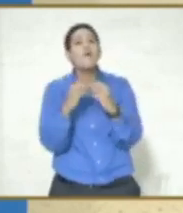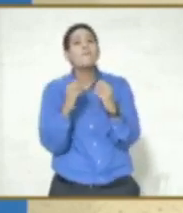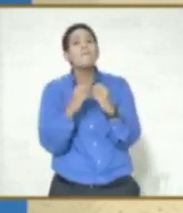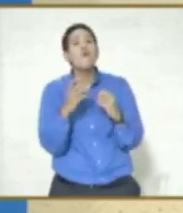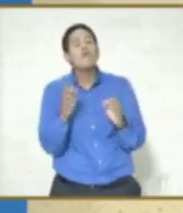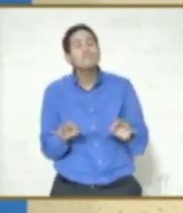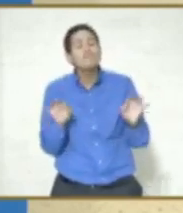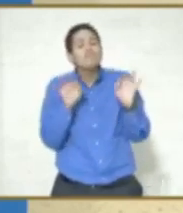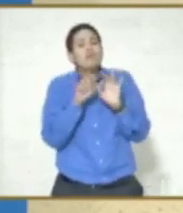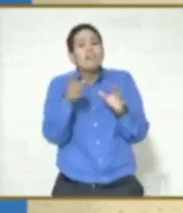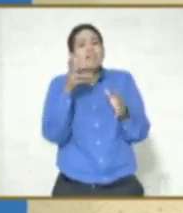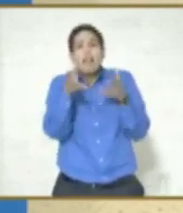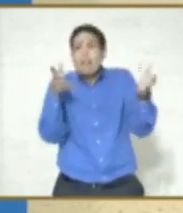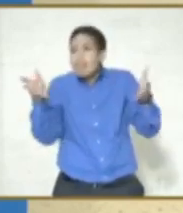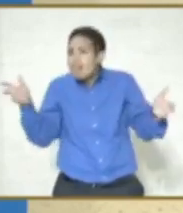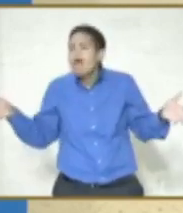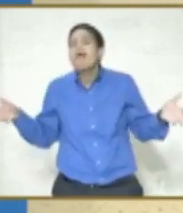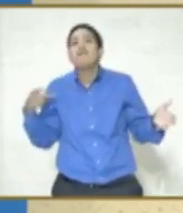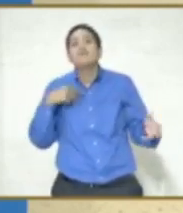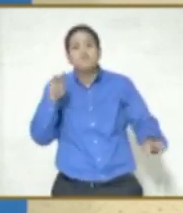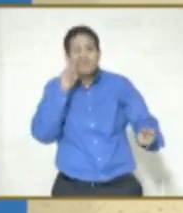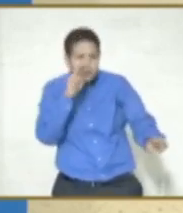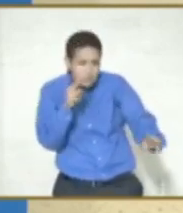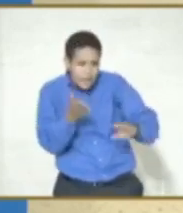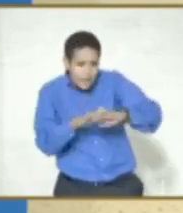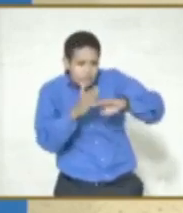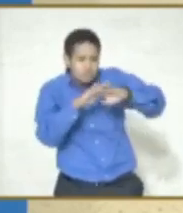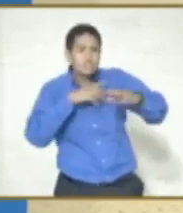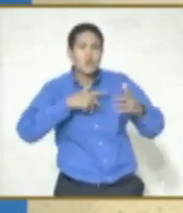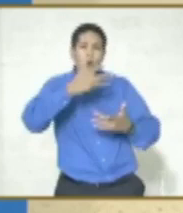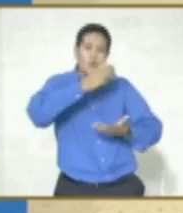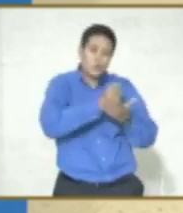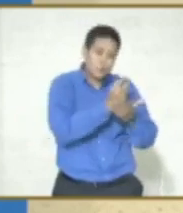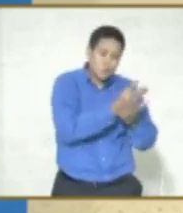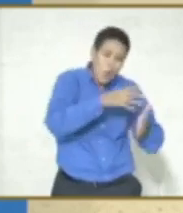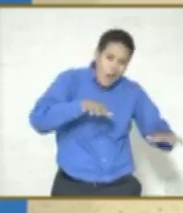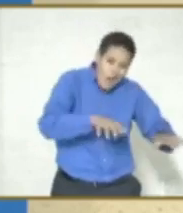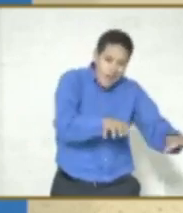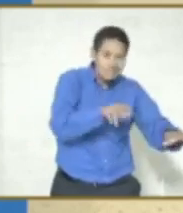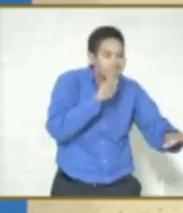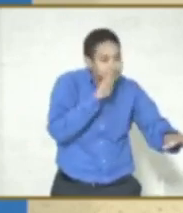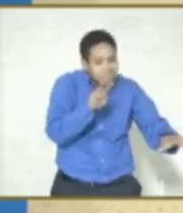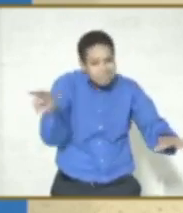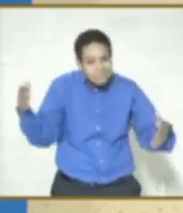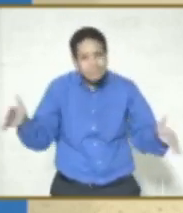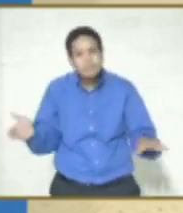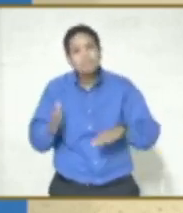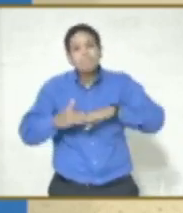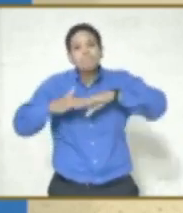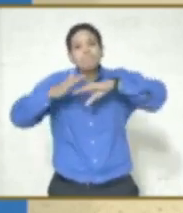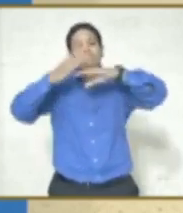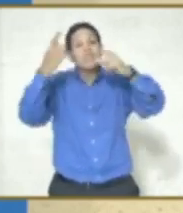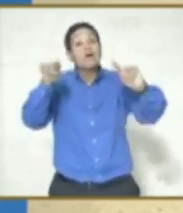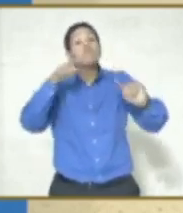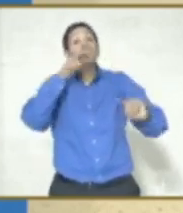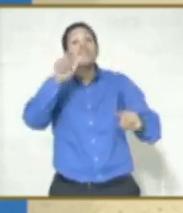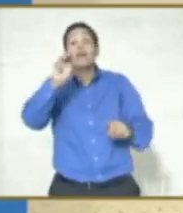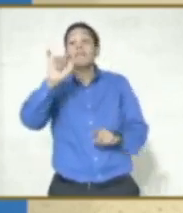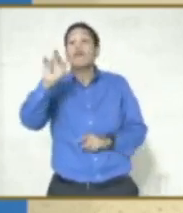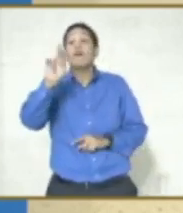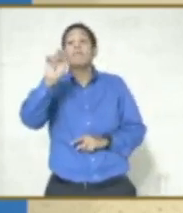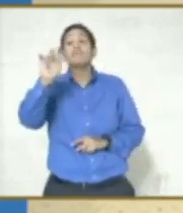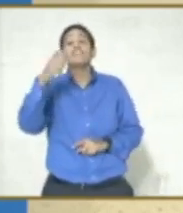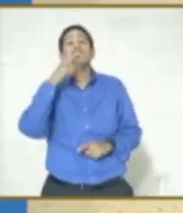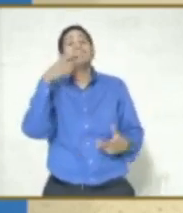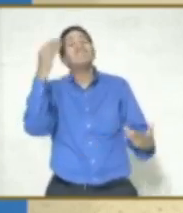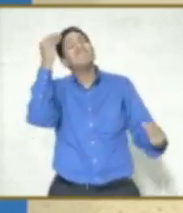they are out, so we have increased our social work activities. As Mayor Mitchell would have mentioned, our poor relief officers are tasked